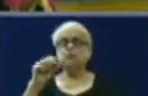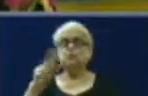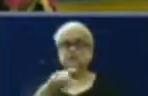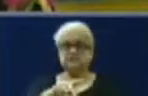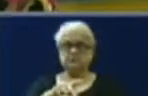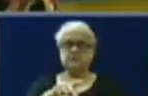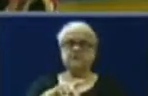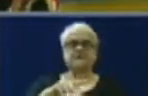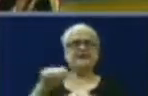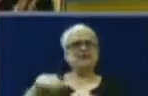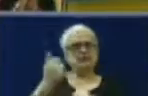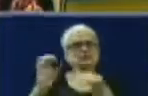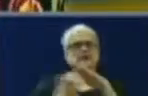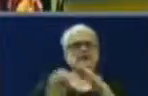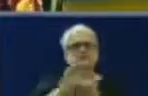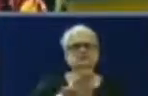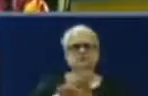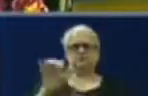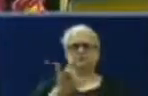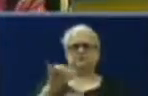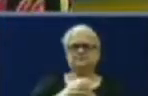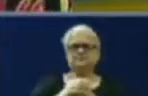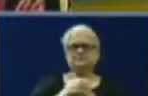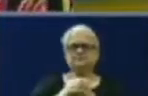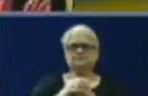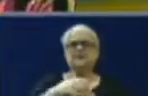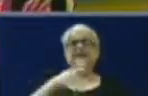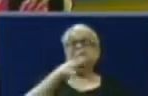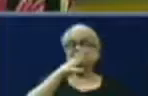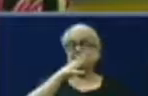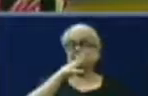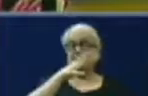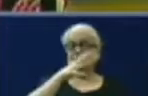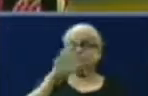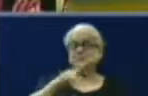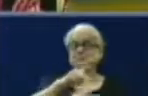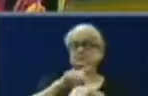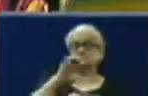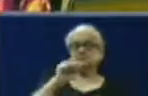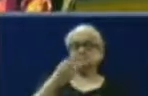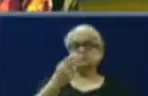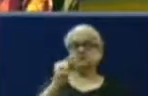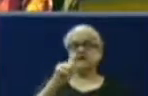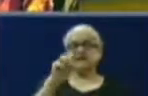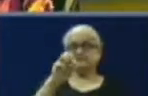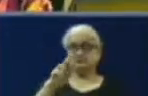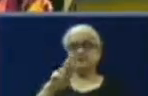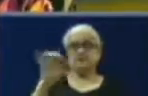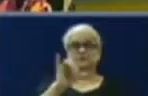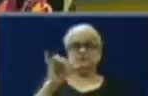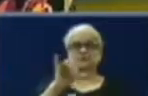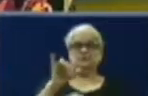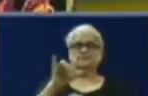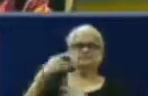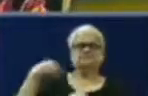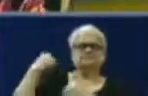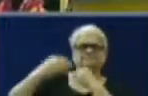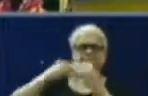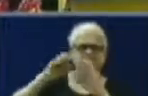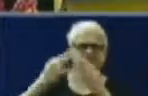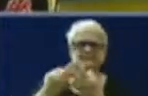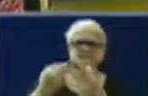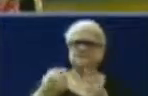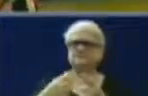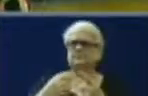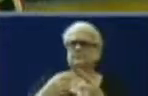Amelia Tyree, led Schaffner Traditional School for 2 decades too. Yes, the Tyree family has provided 40 years of principal